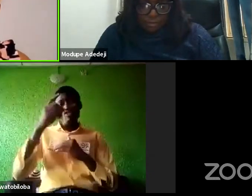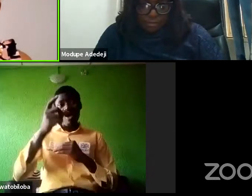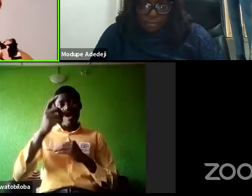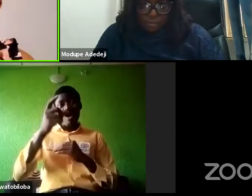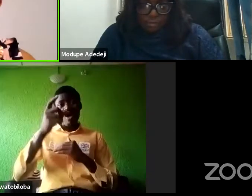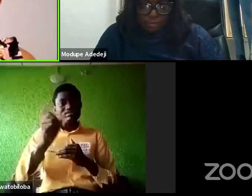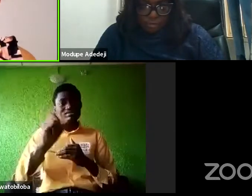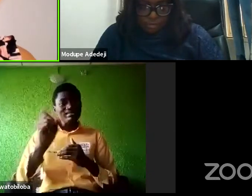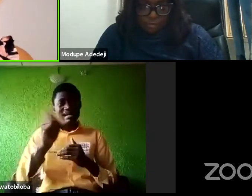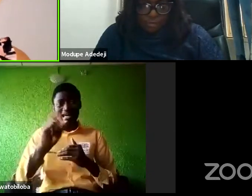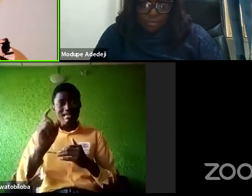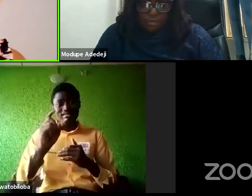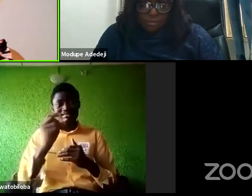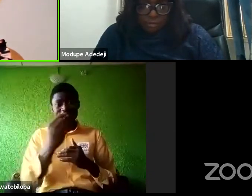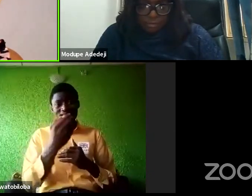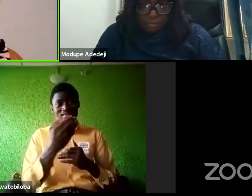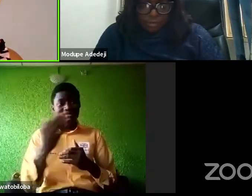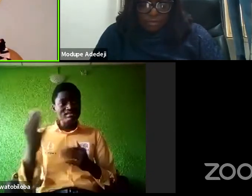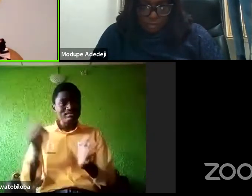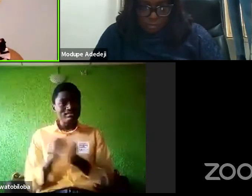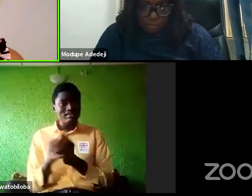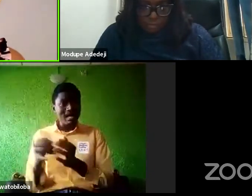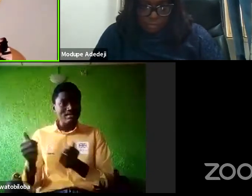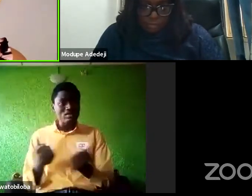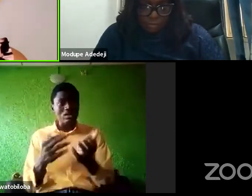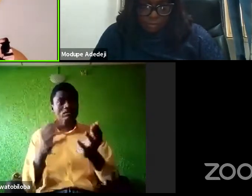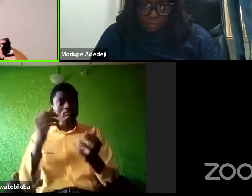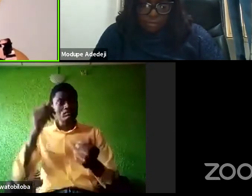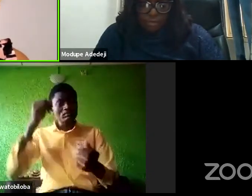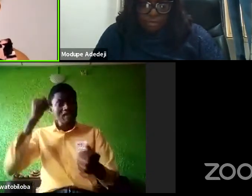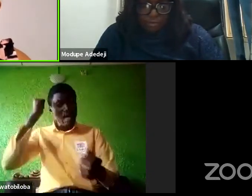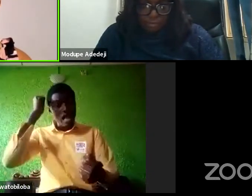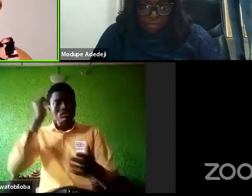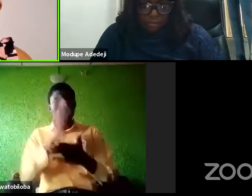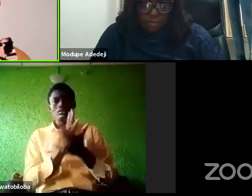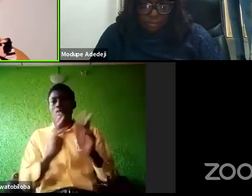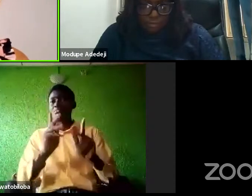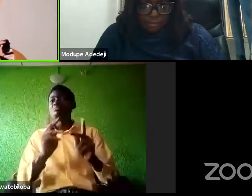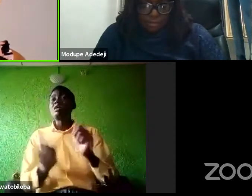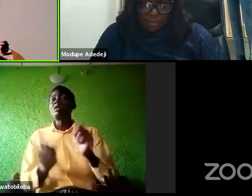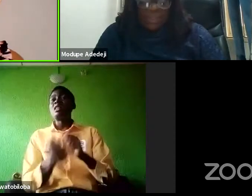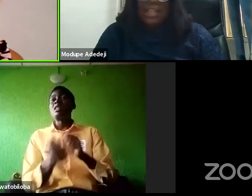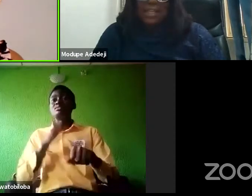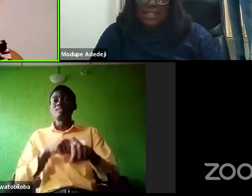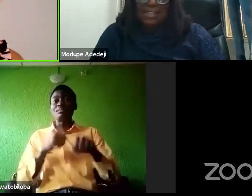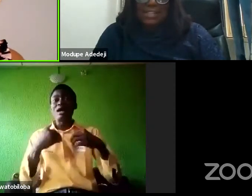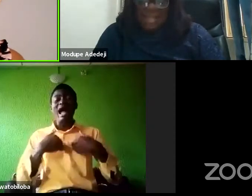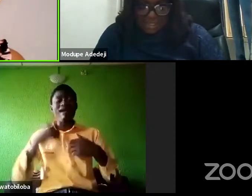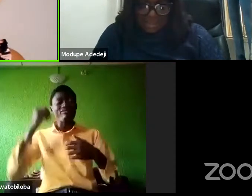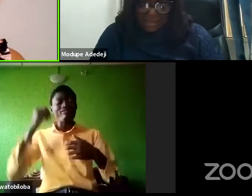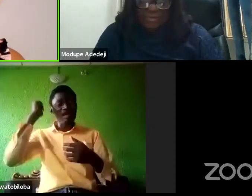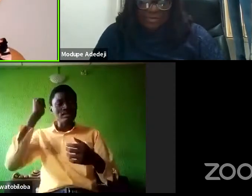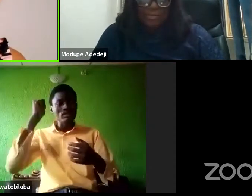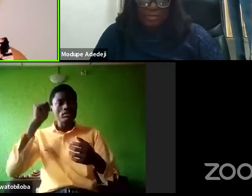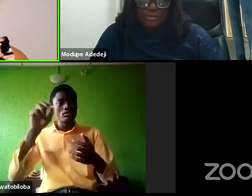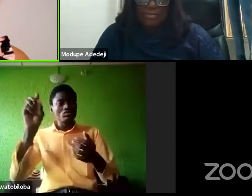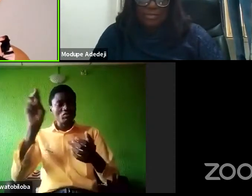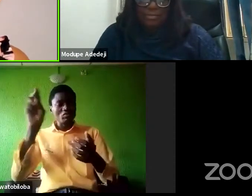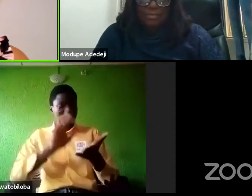a headache, you just go and take paracetamol. Sometimes when you have a headache, it's hunger. All you need to do is eat. Sometimes it's just for you